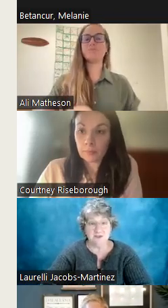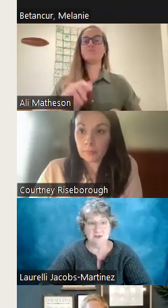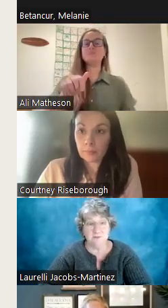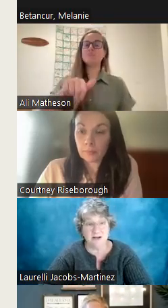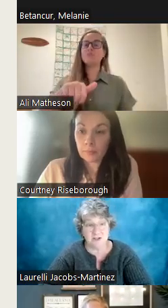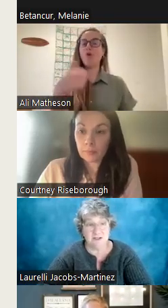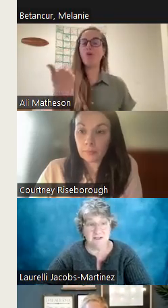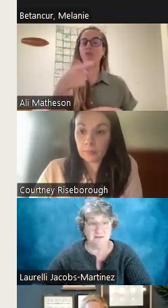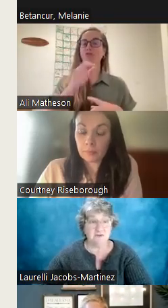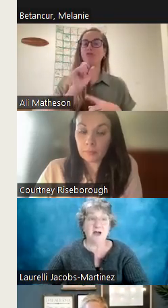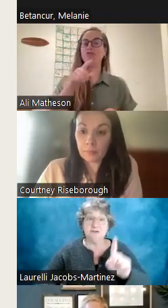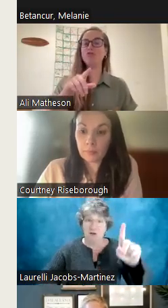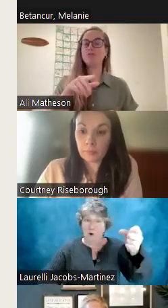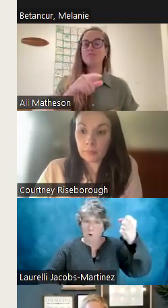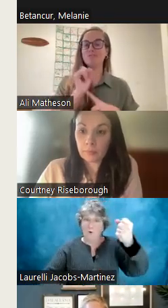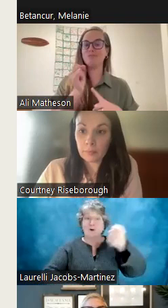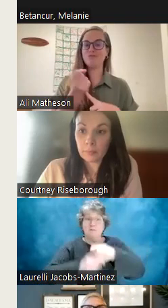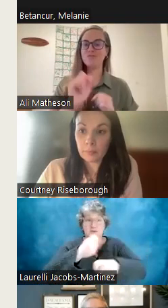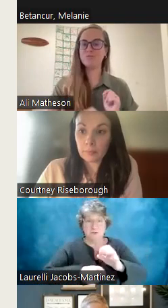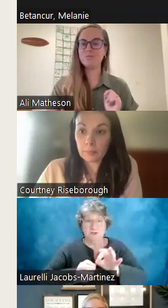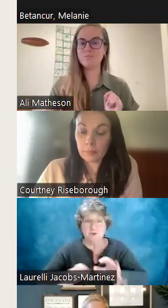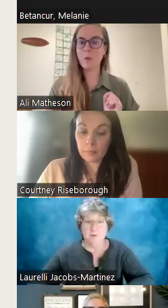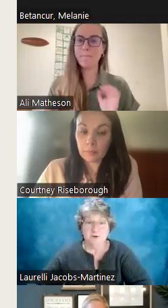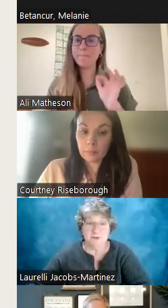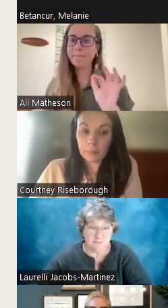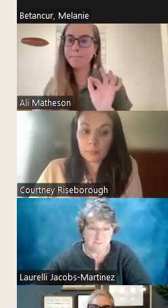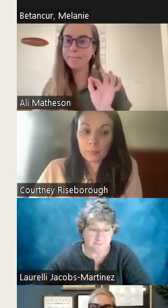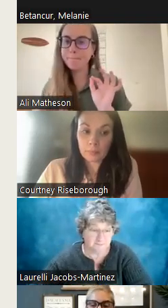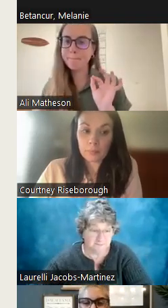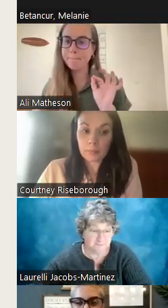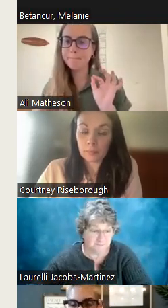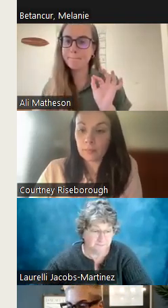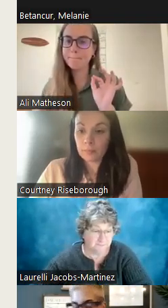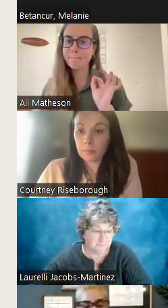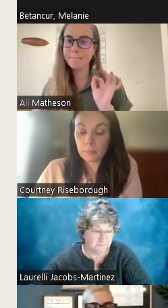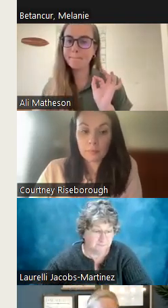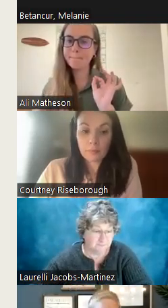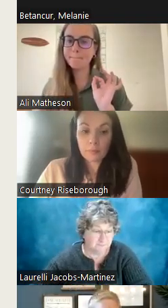they need to do to match the needs of their child. We're going to be switching interpreters.